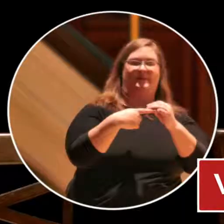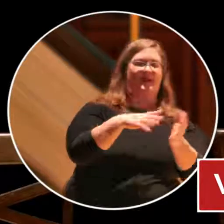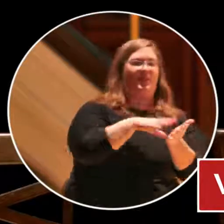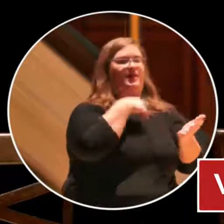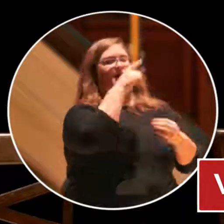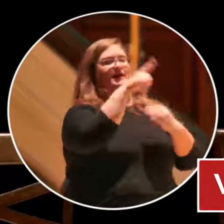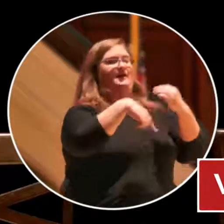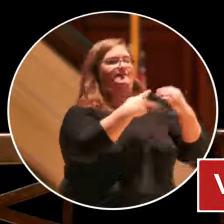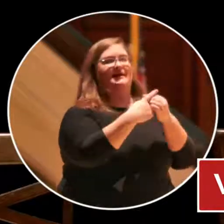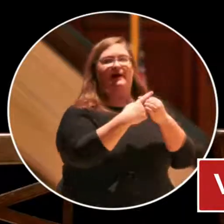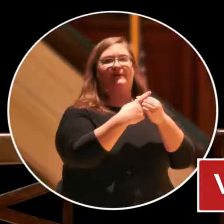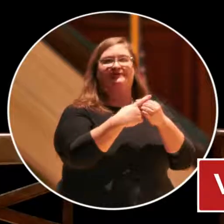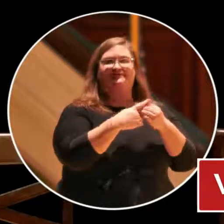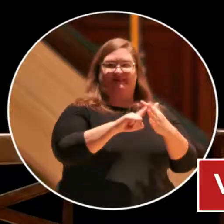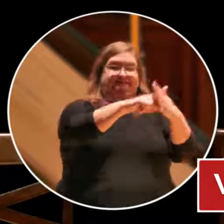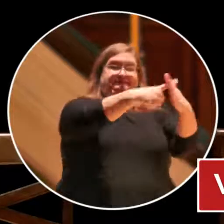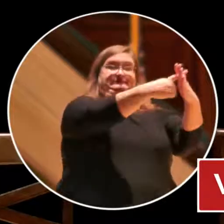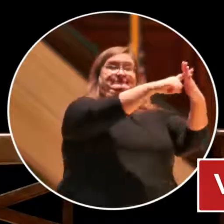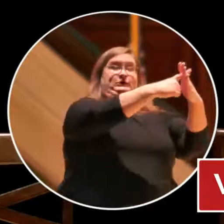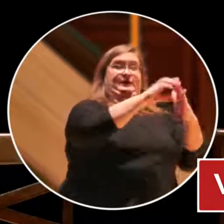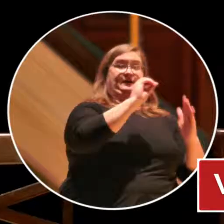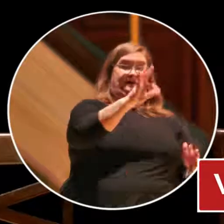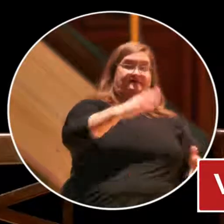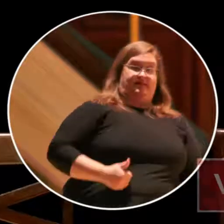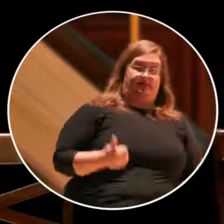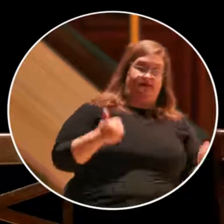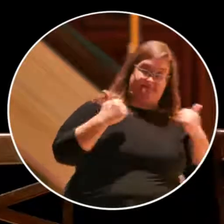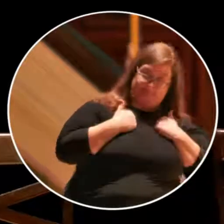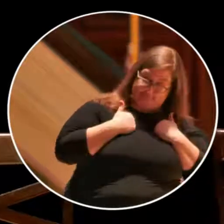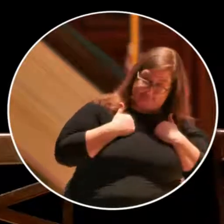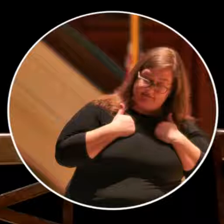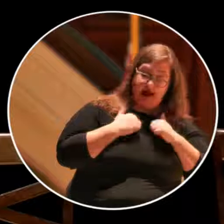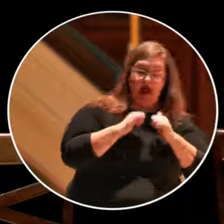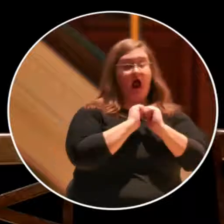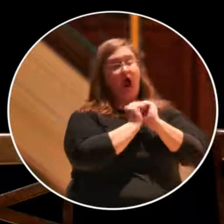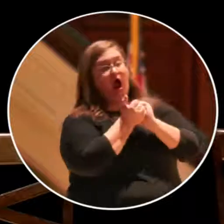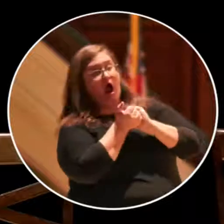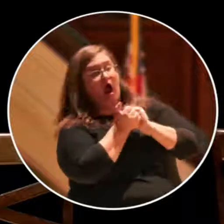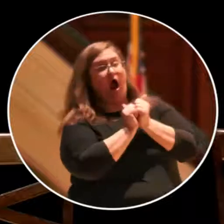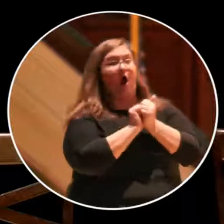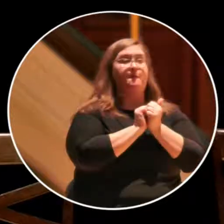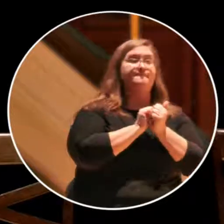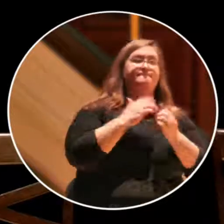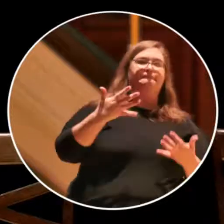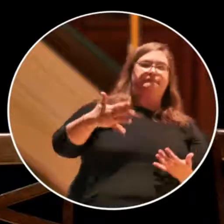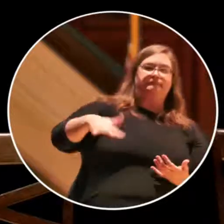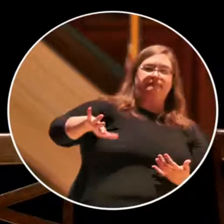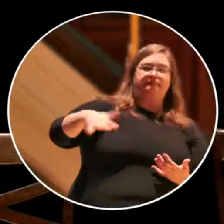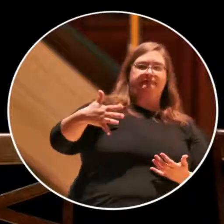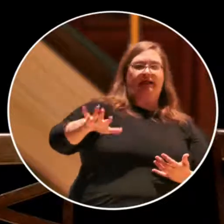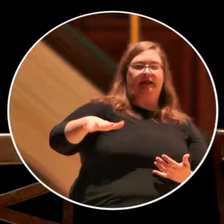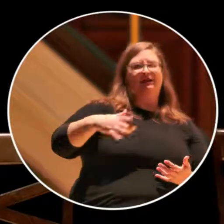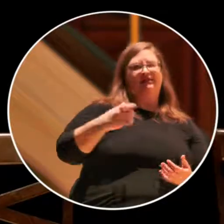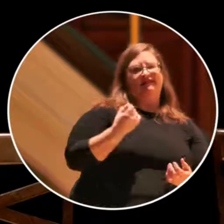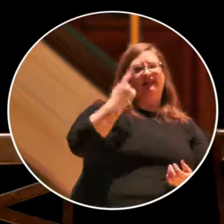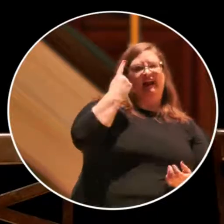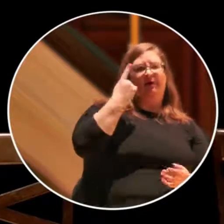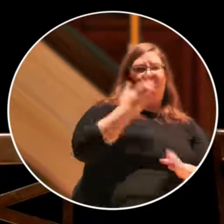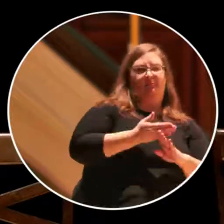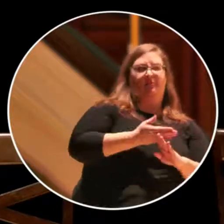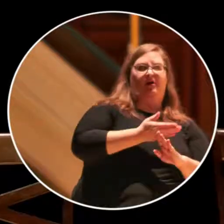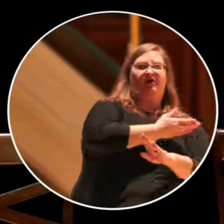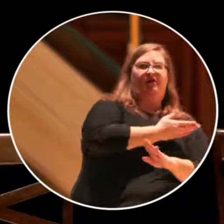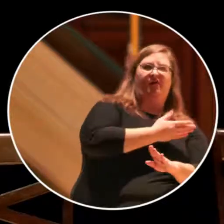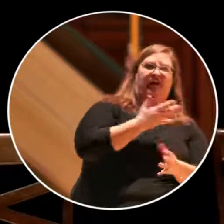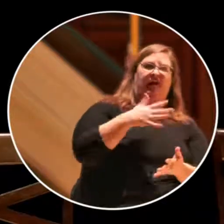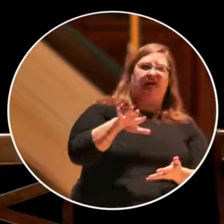about the origins of life, how he might have been led astray in the